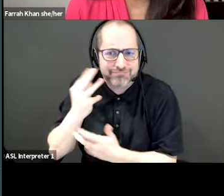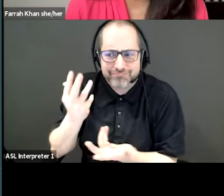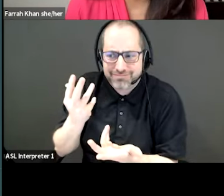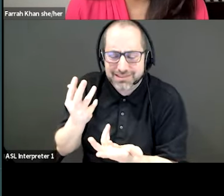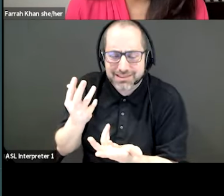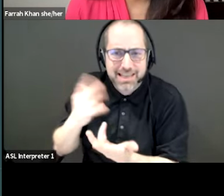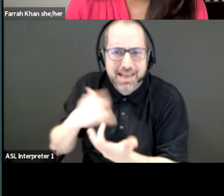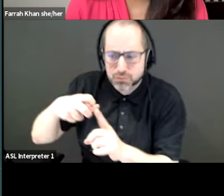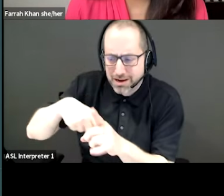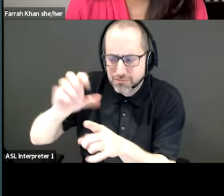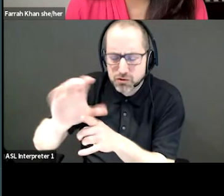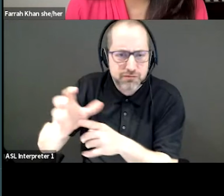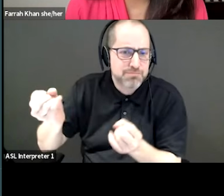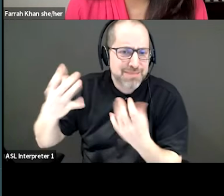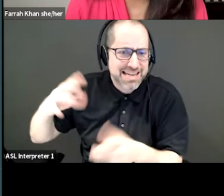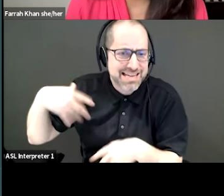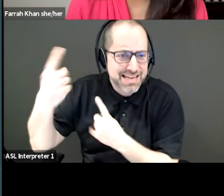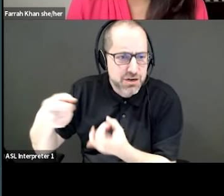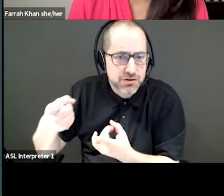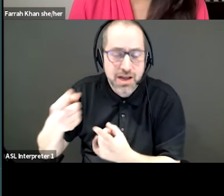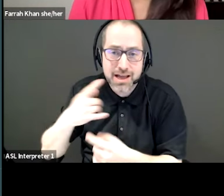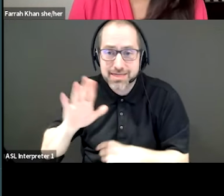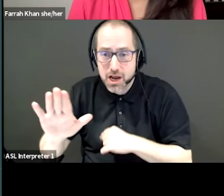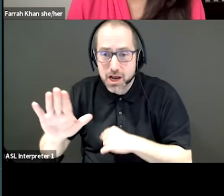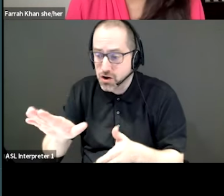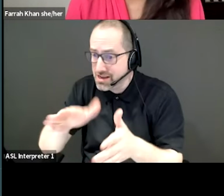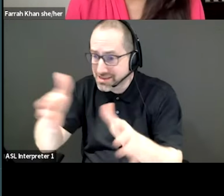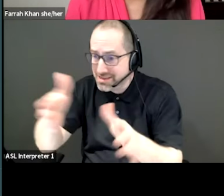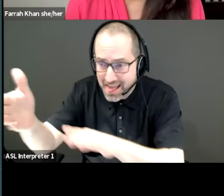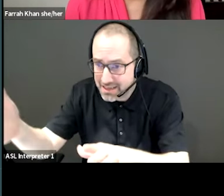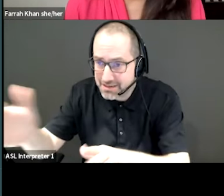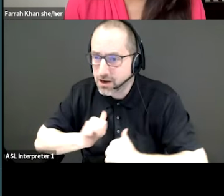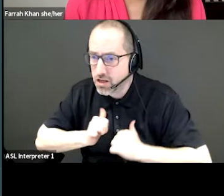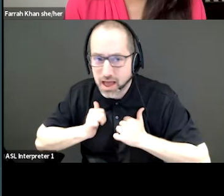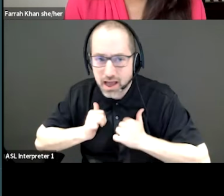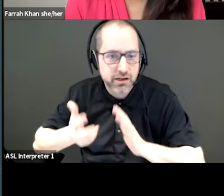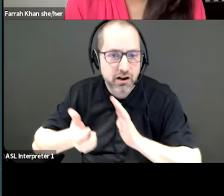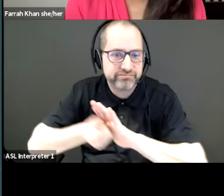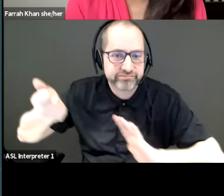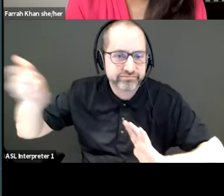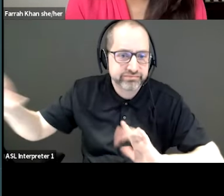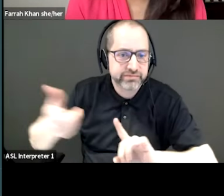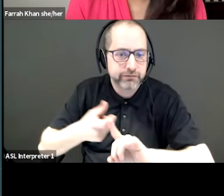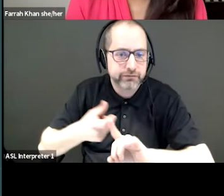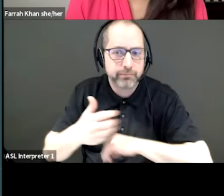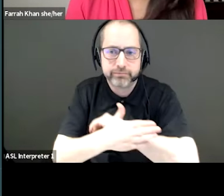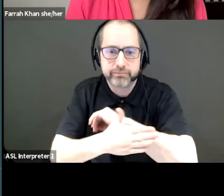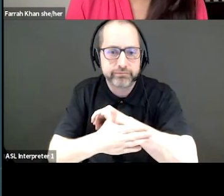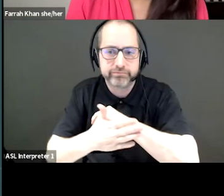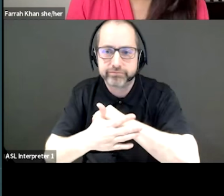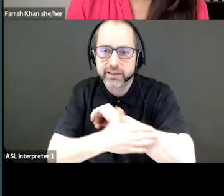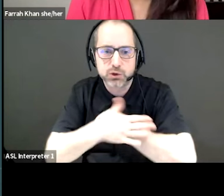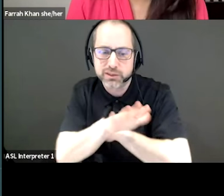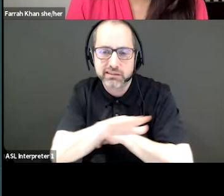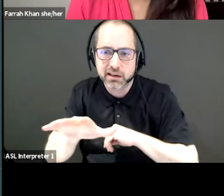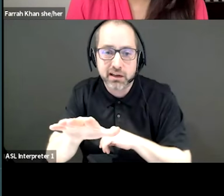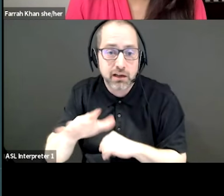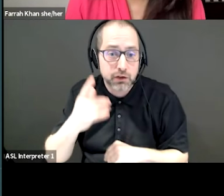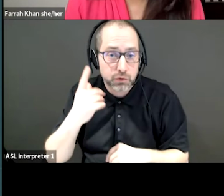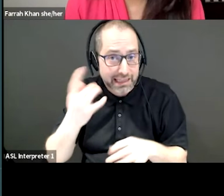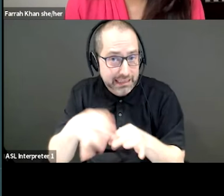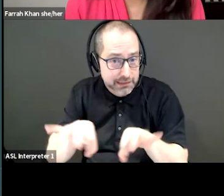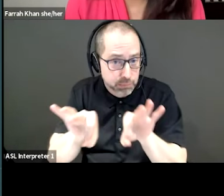in a country and with their deaths are treated as unexceptional. I think an important piece that we keep naming Encouraged Act